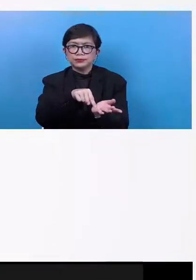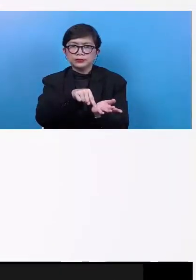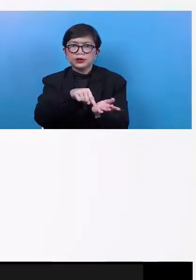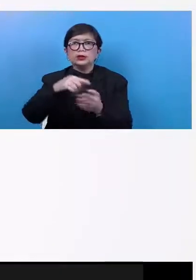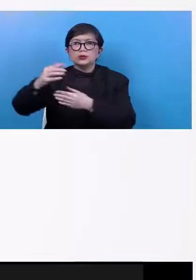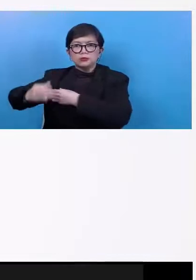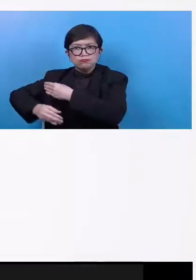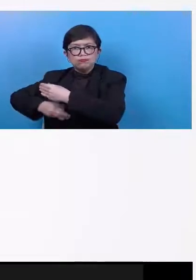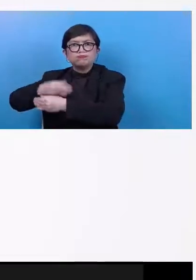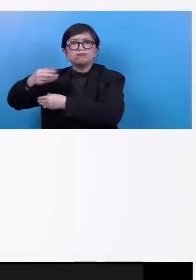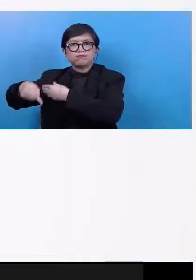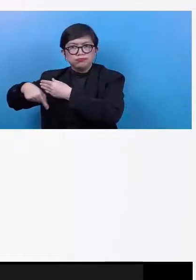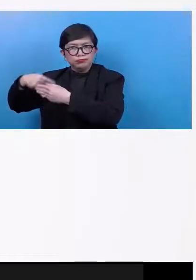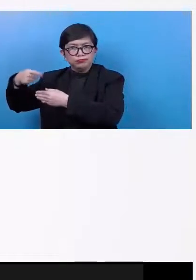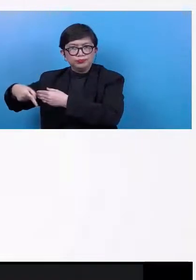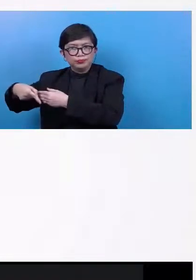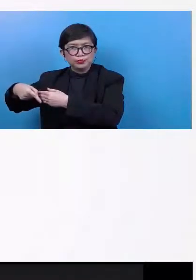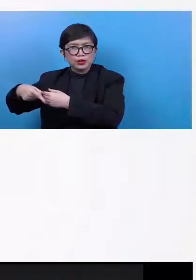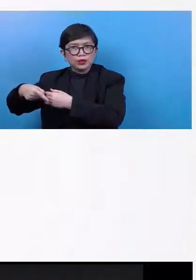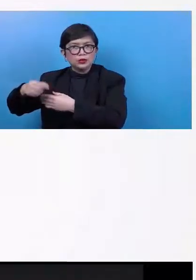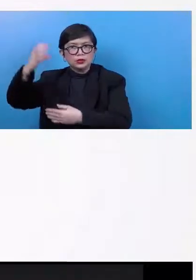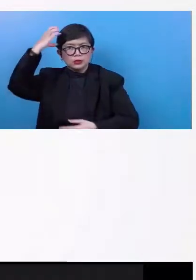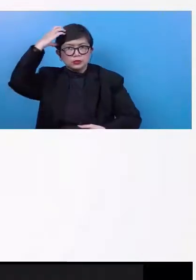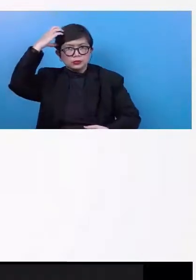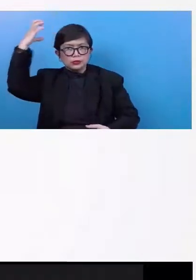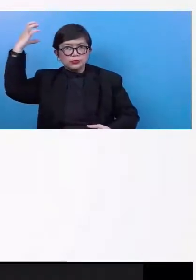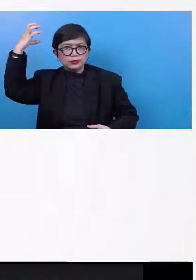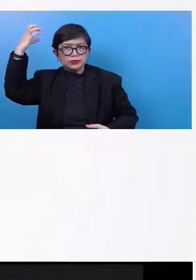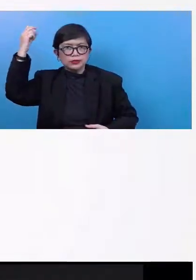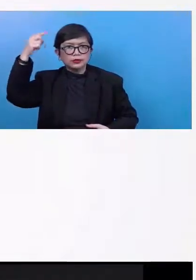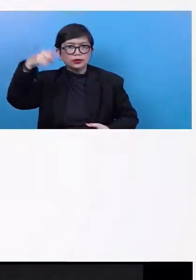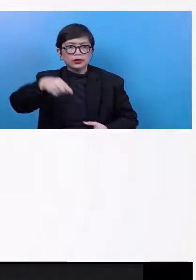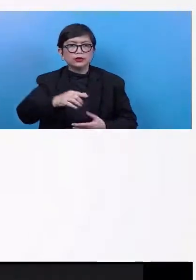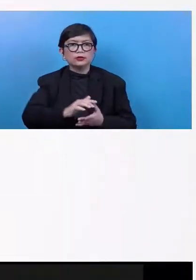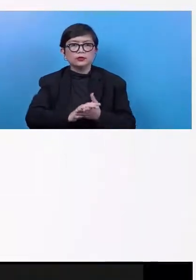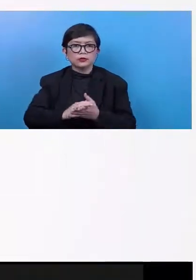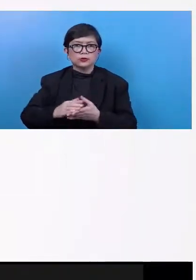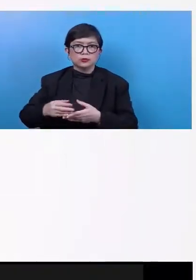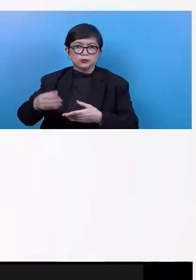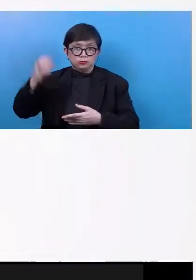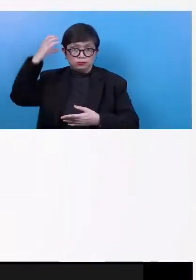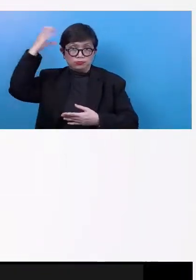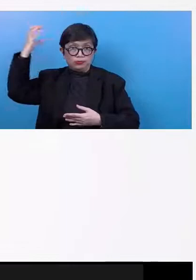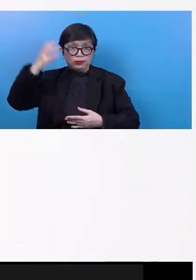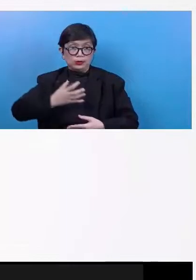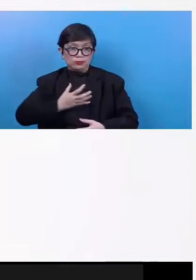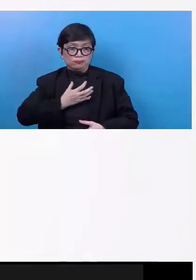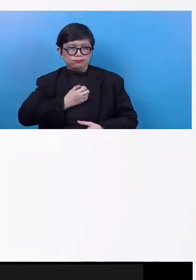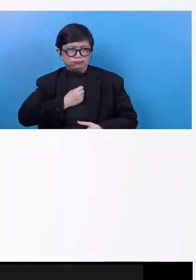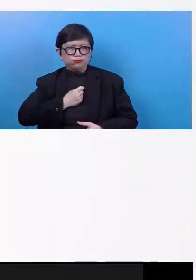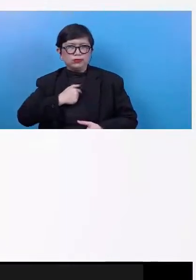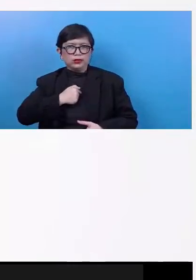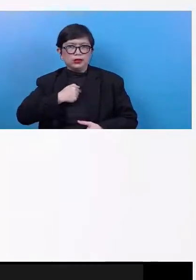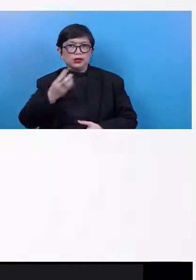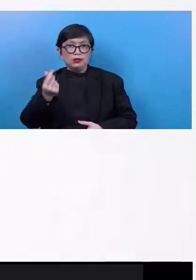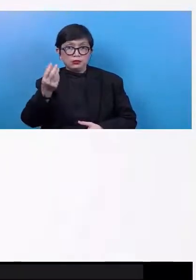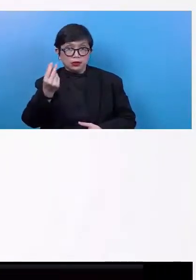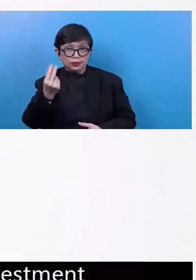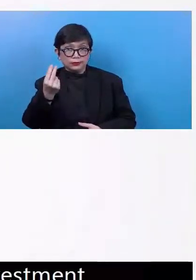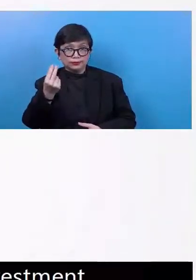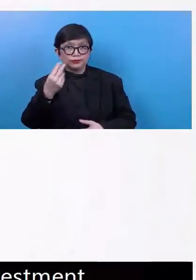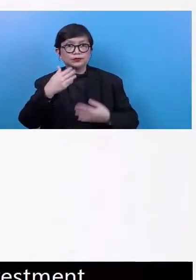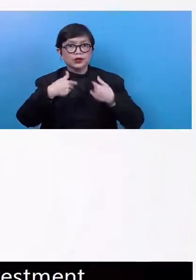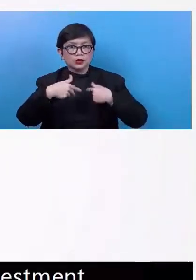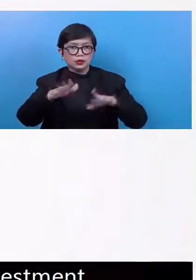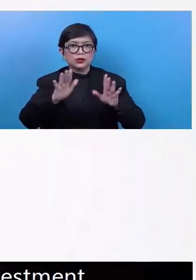the governments who have the money, and also the national governments. So where appropriate structures can be created,